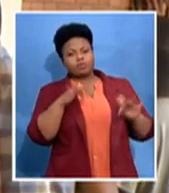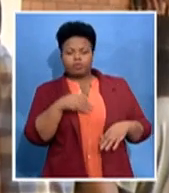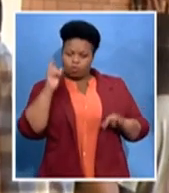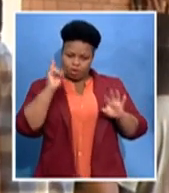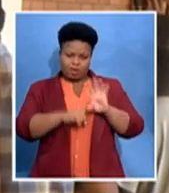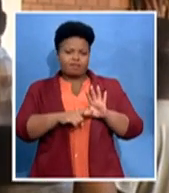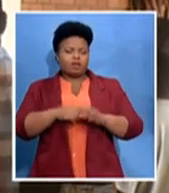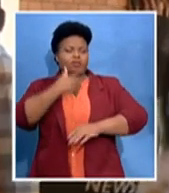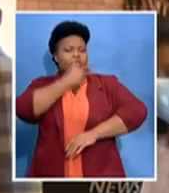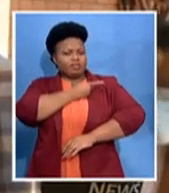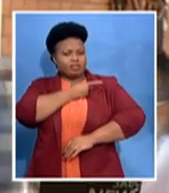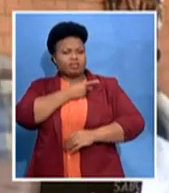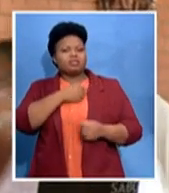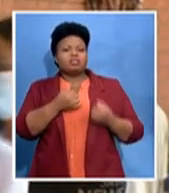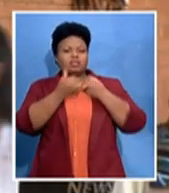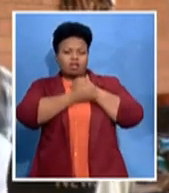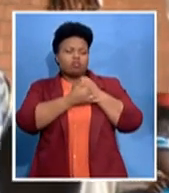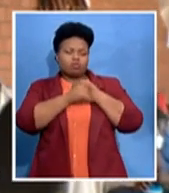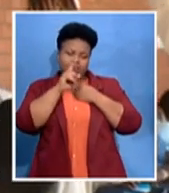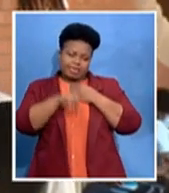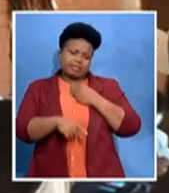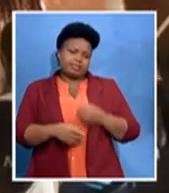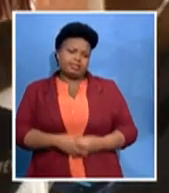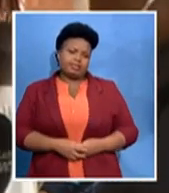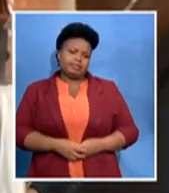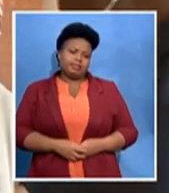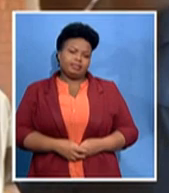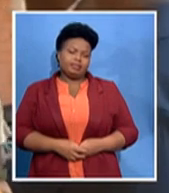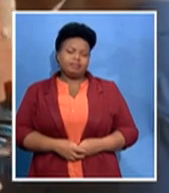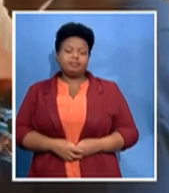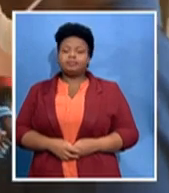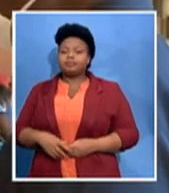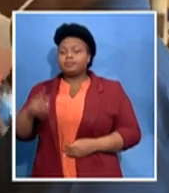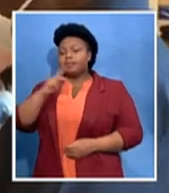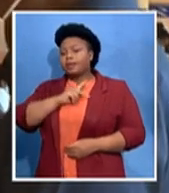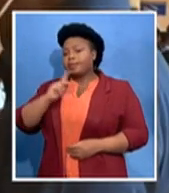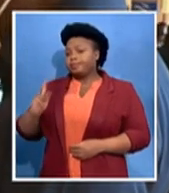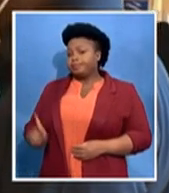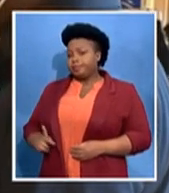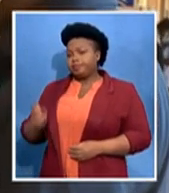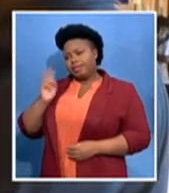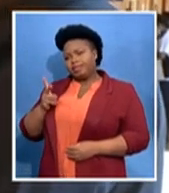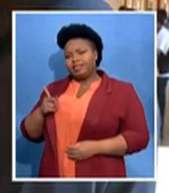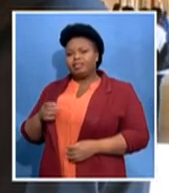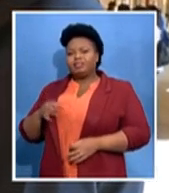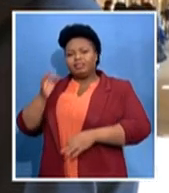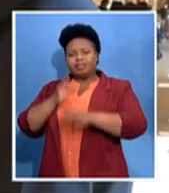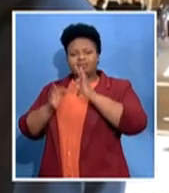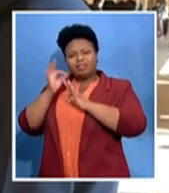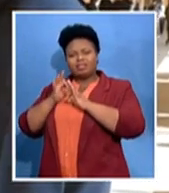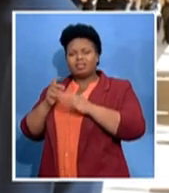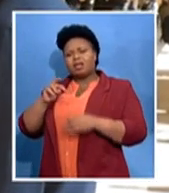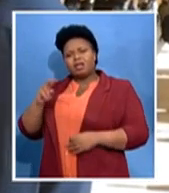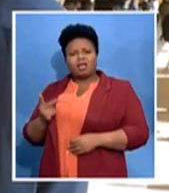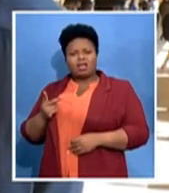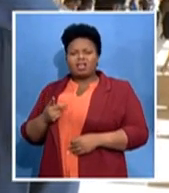be vaccinated. Okay, the Premier also talked about some of the myths that are being associated with COVID-19. Is